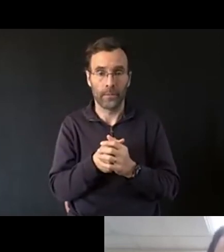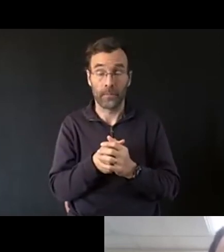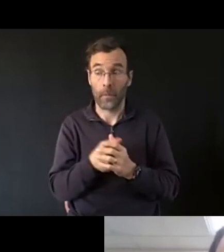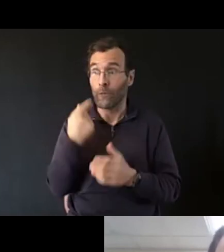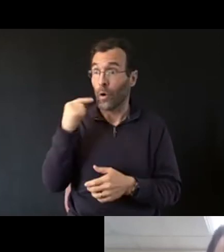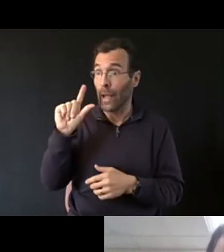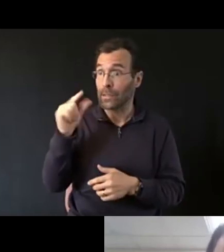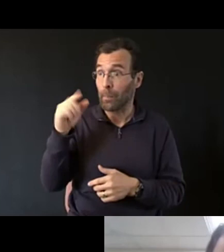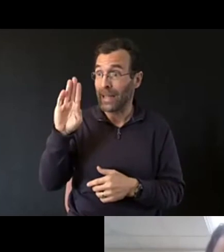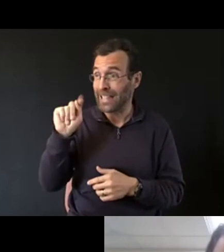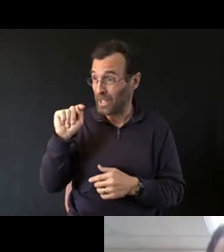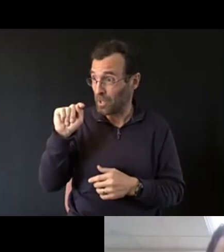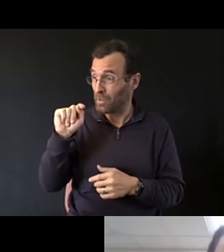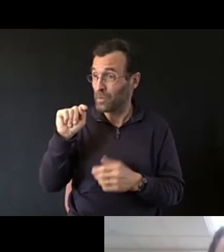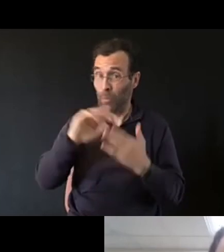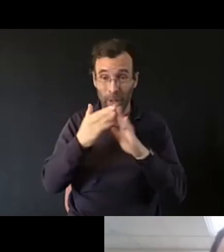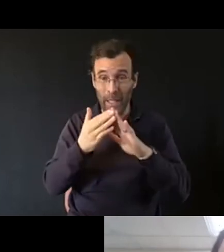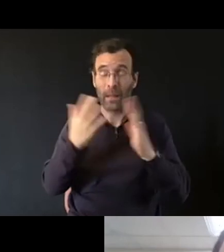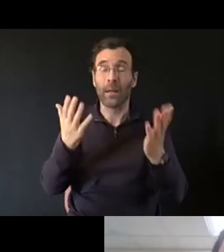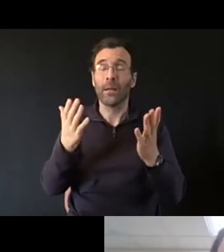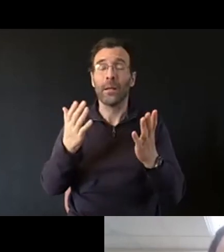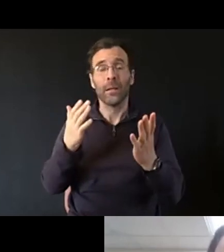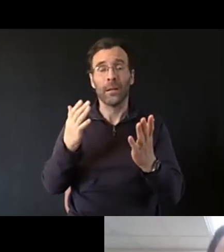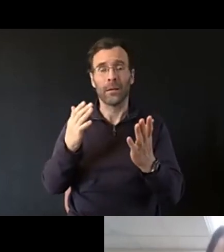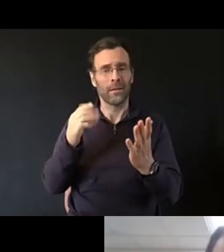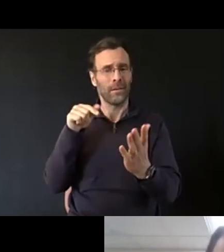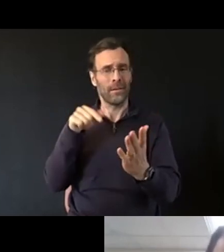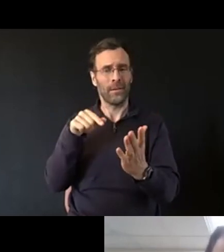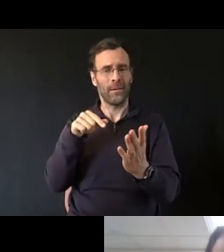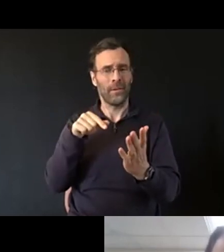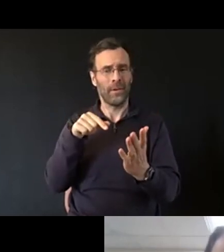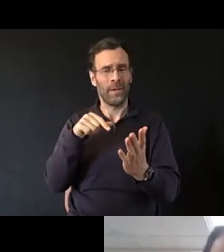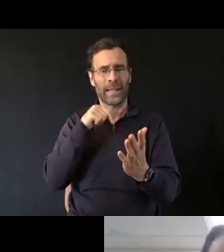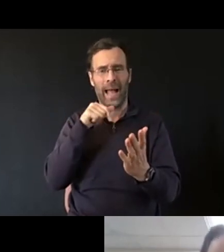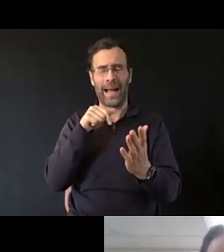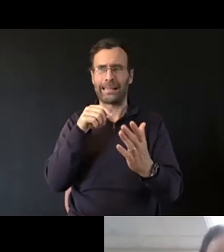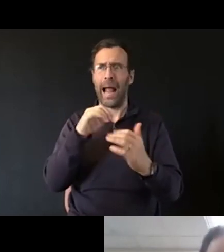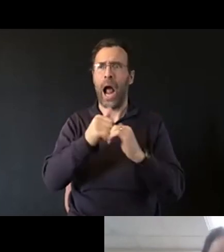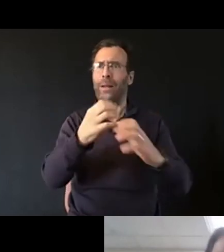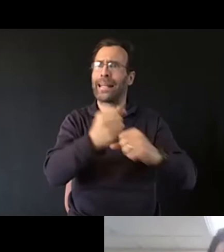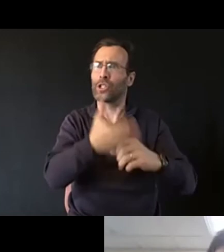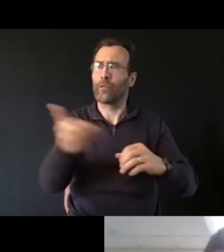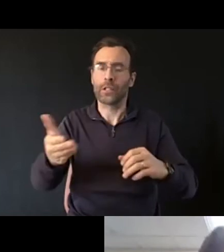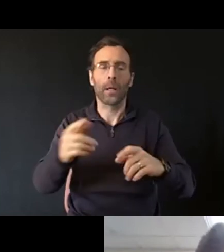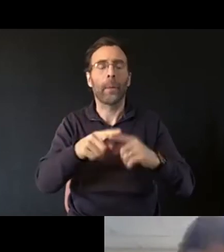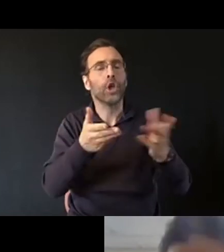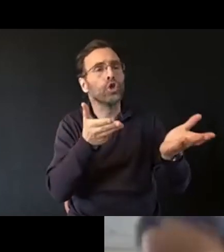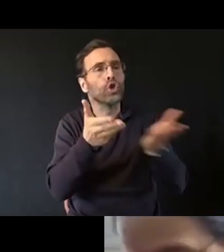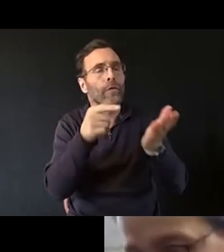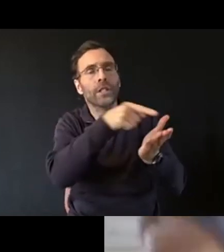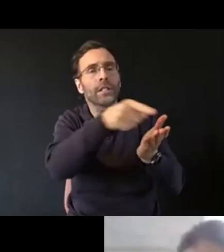LGBT community, one of the issues is it's not necessarily accessing services, it's finding services that are